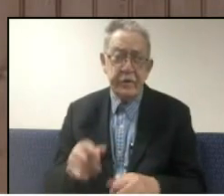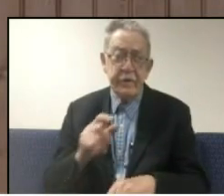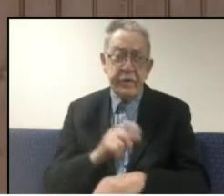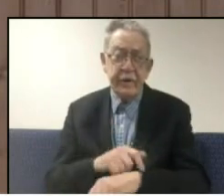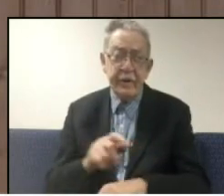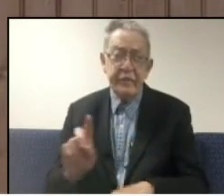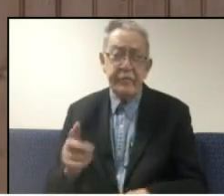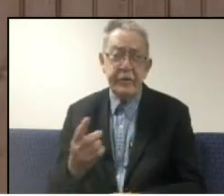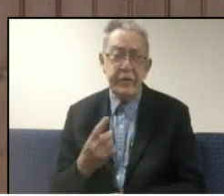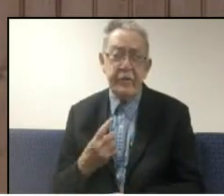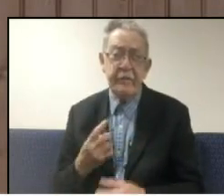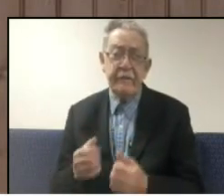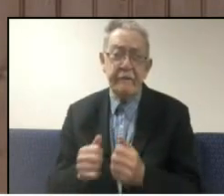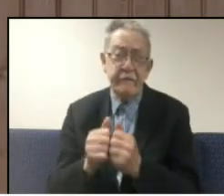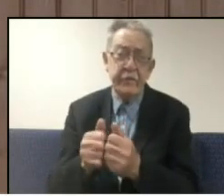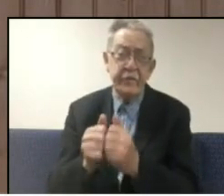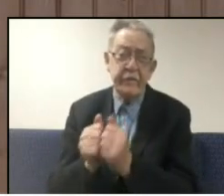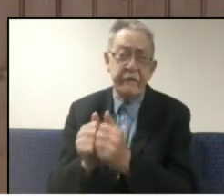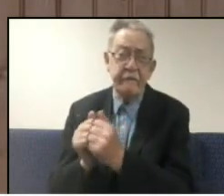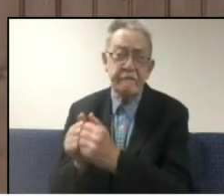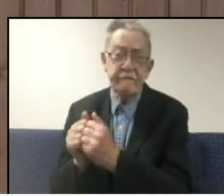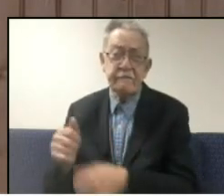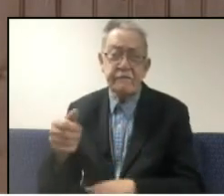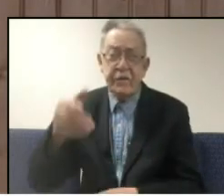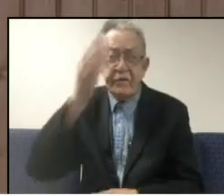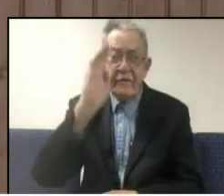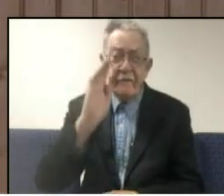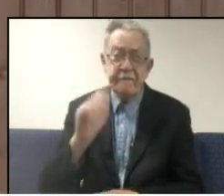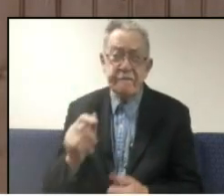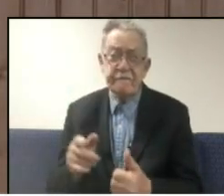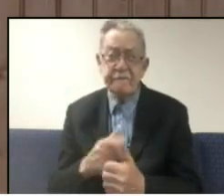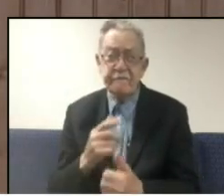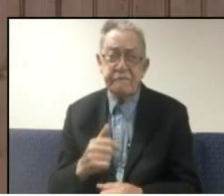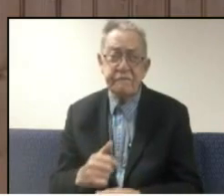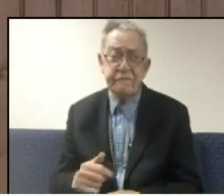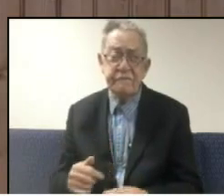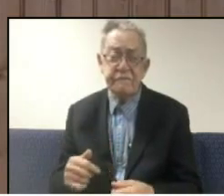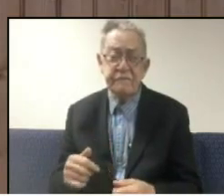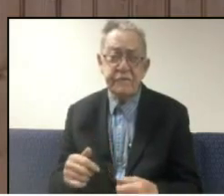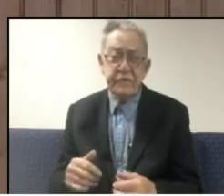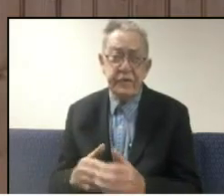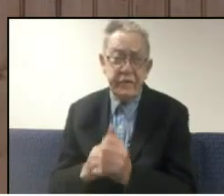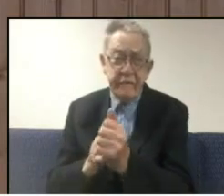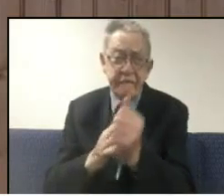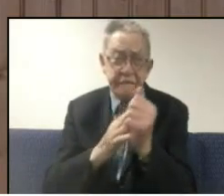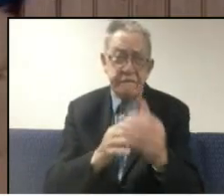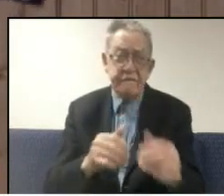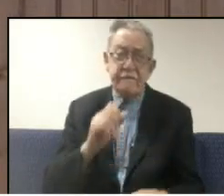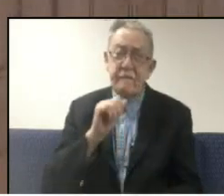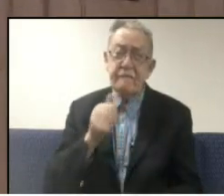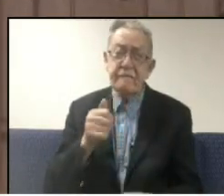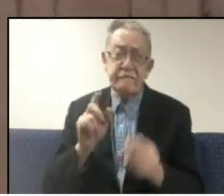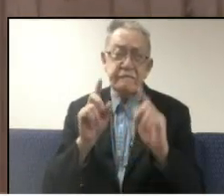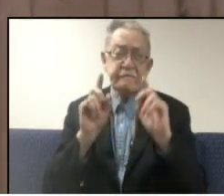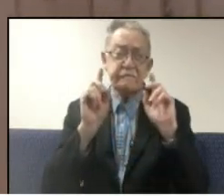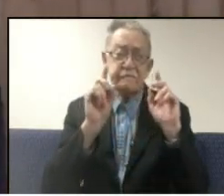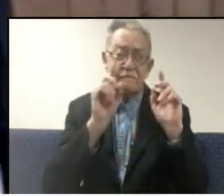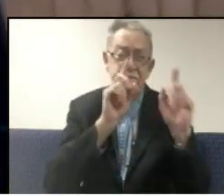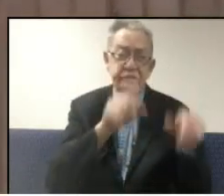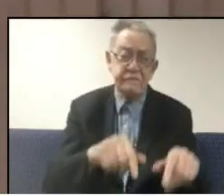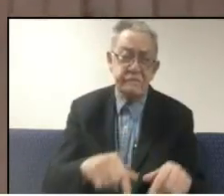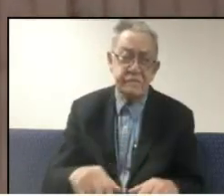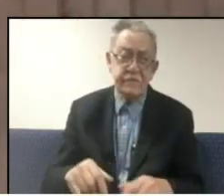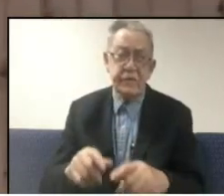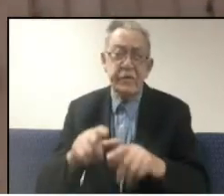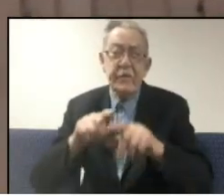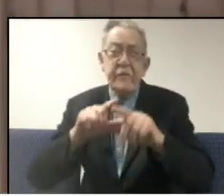with God. His first impulse, his first direction was not to go to